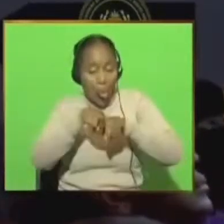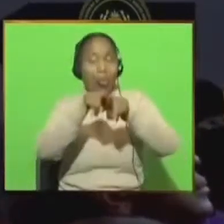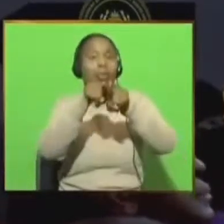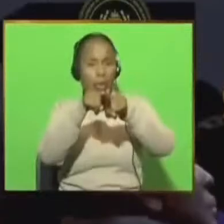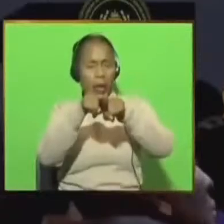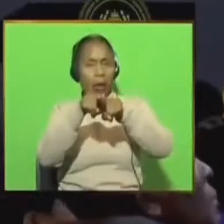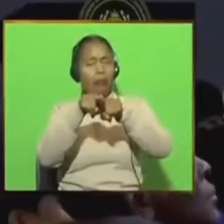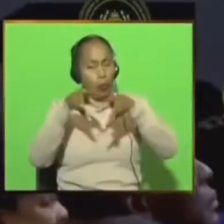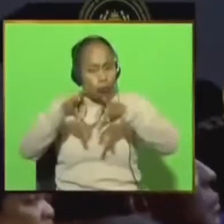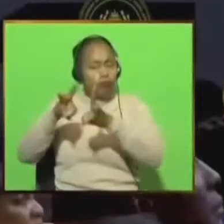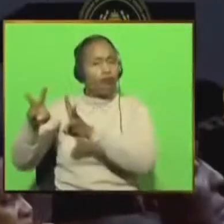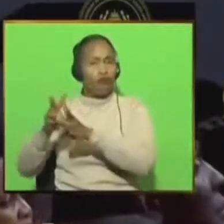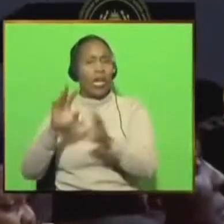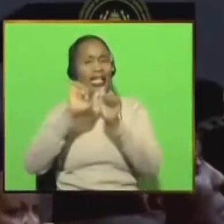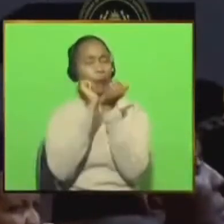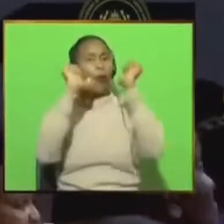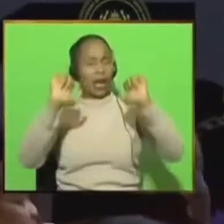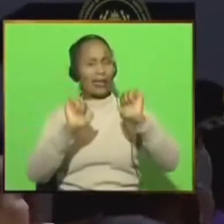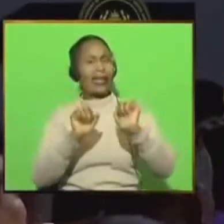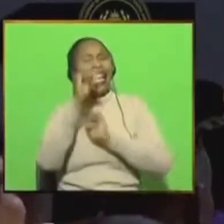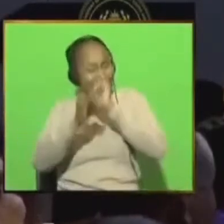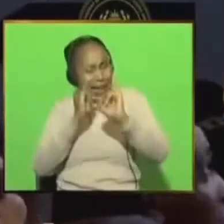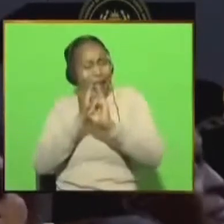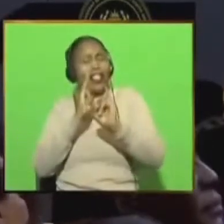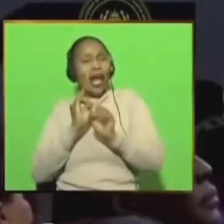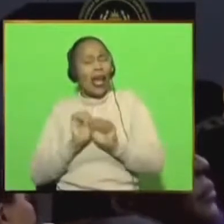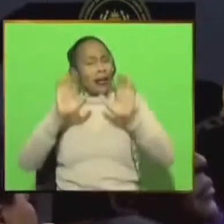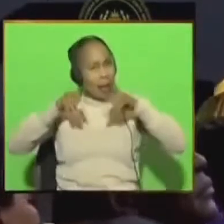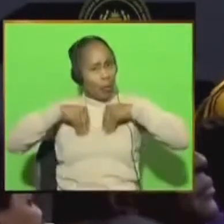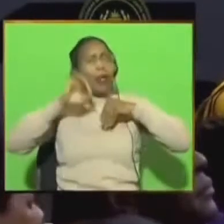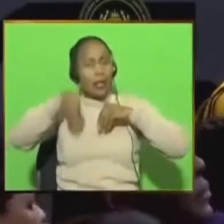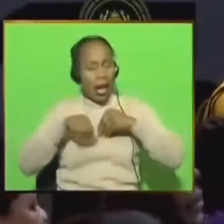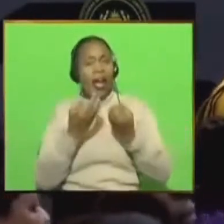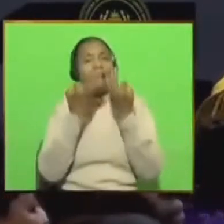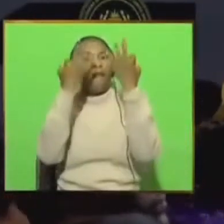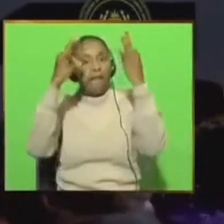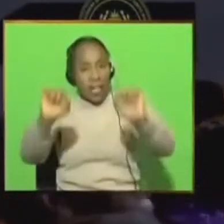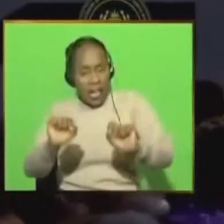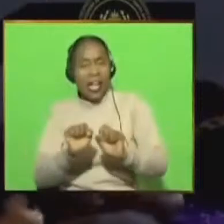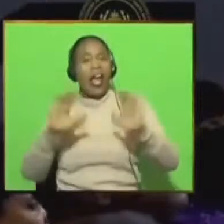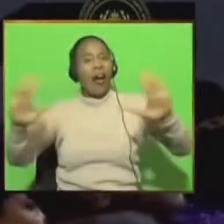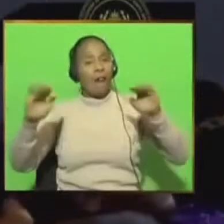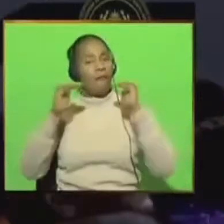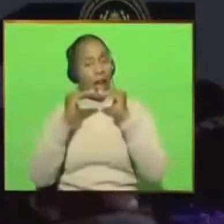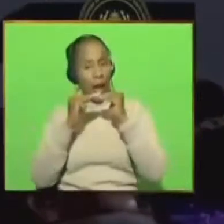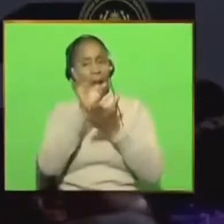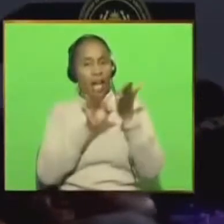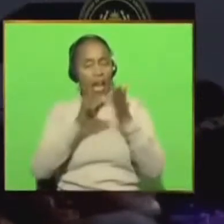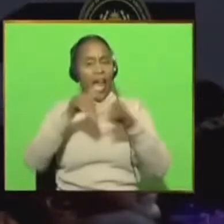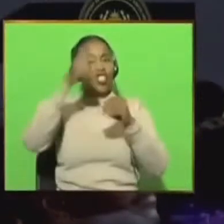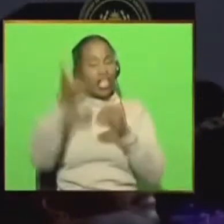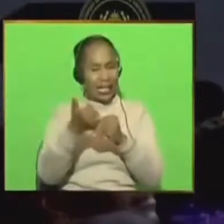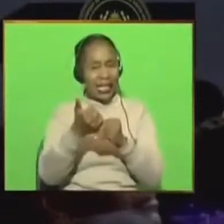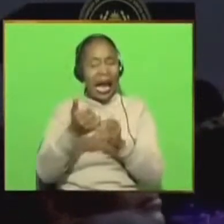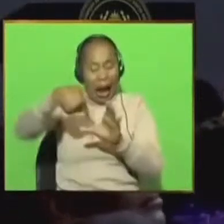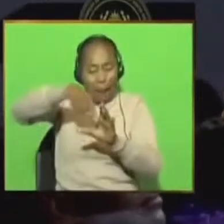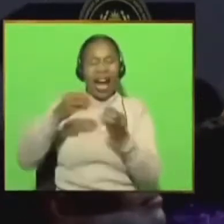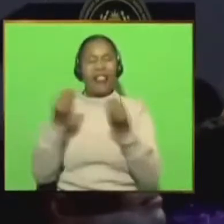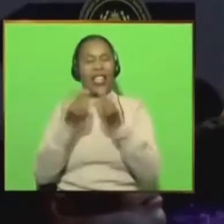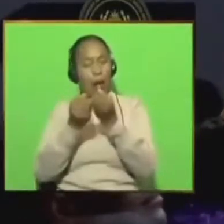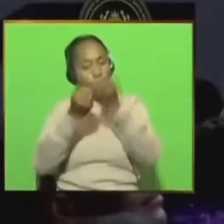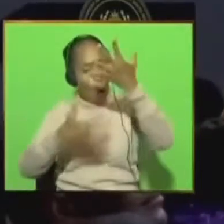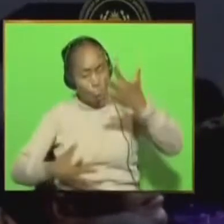is a democratic practice which is internationally acceptable. And we cannot have a debate about that. And no